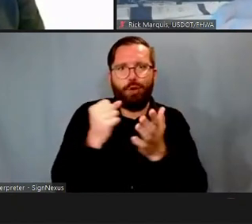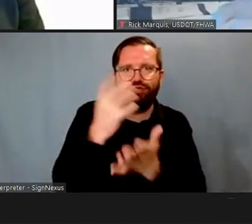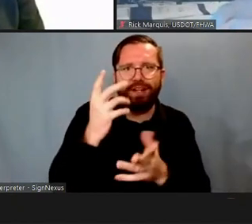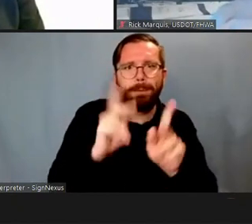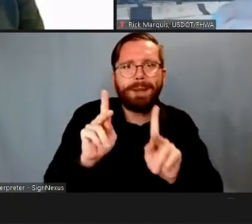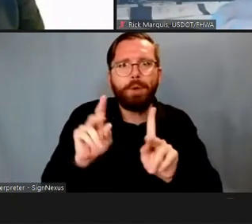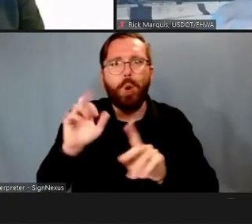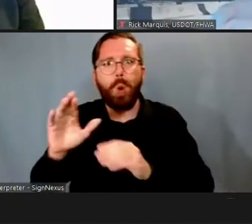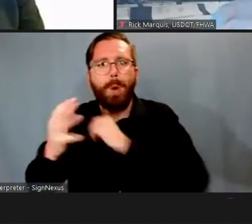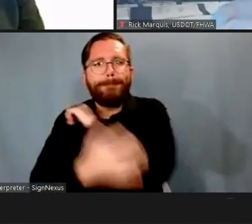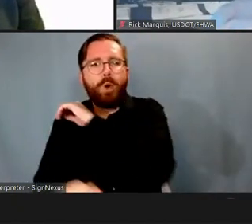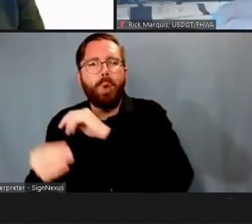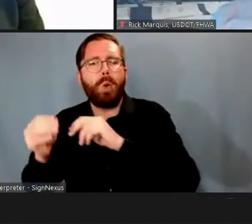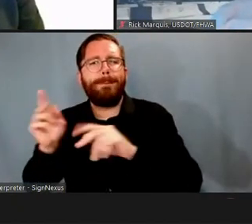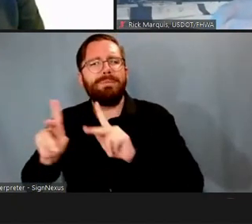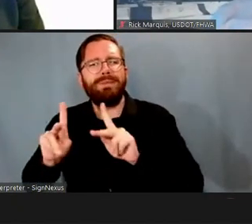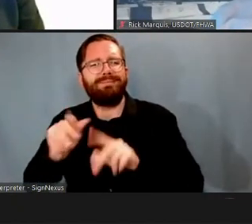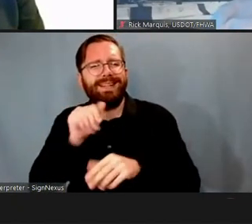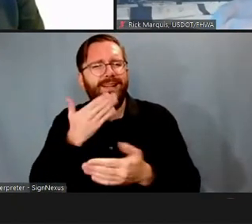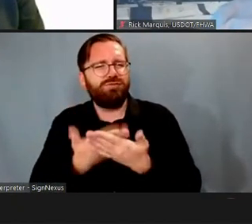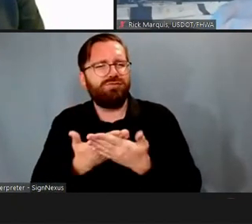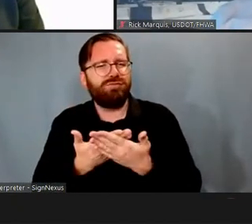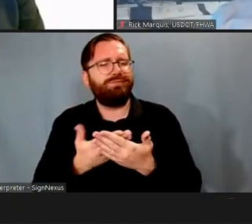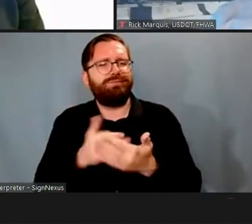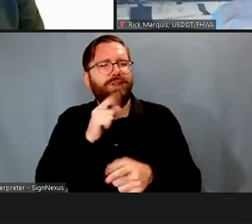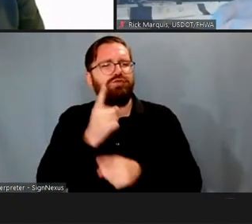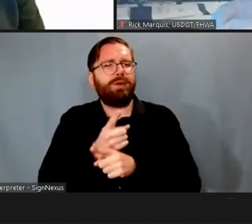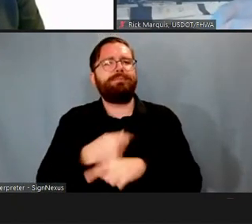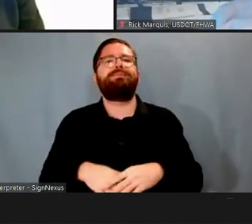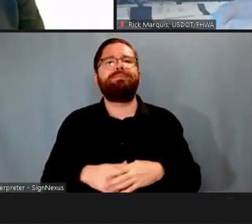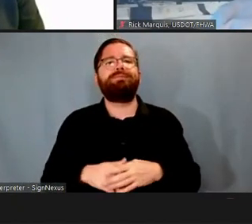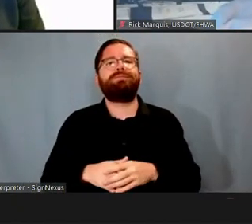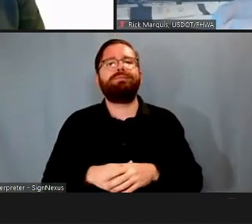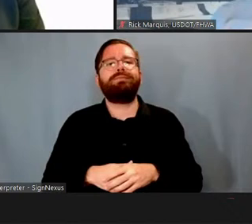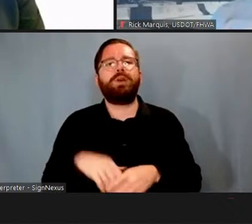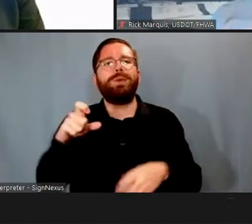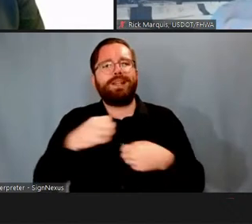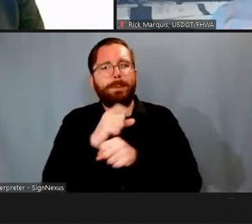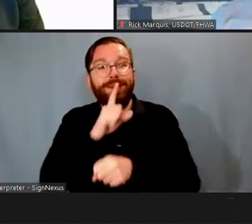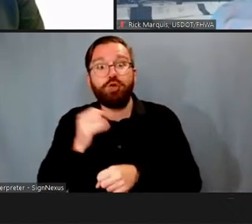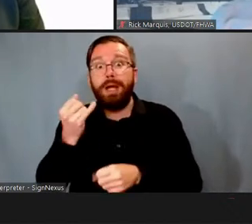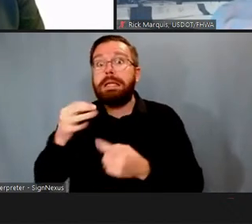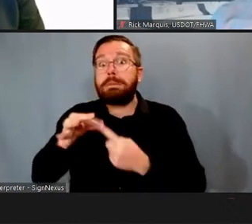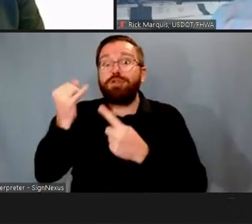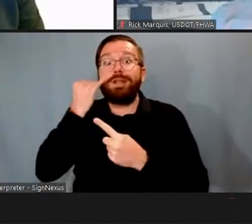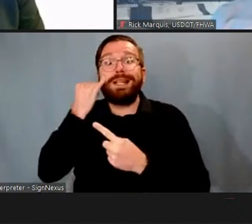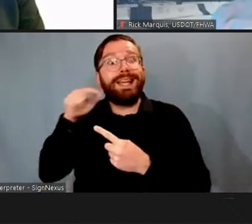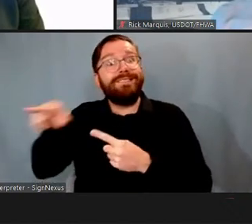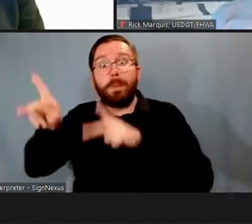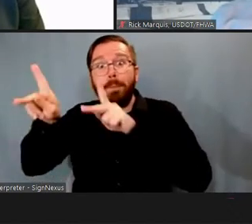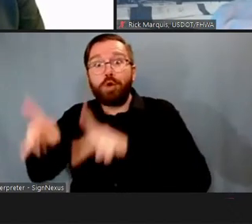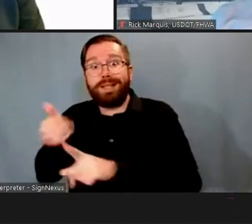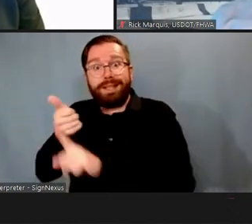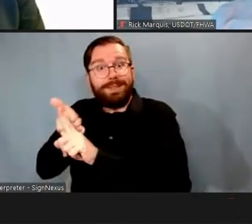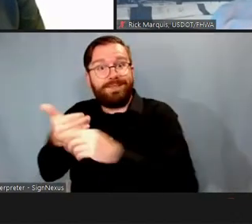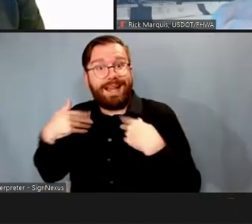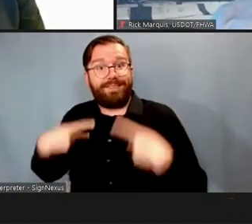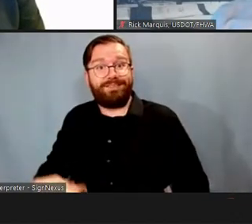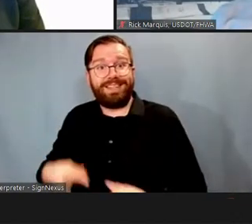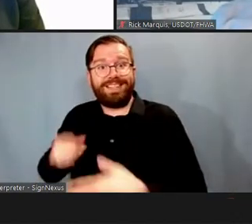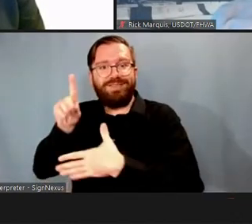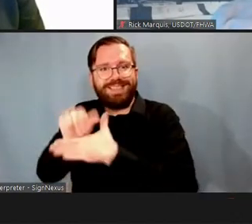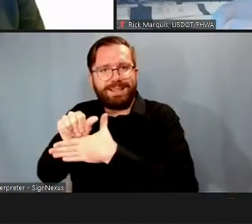it would be insensitive to encourage use of the transit system when doing so would be too physically challenging or inconvenient and unwise to further strain an